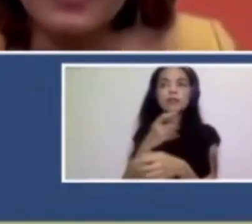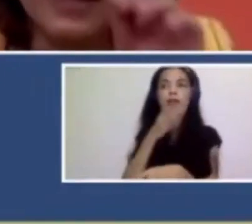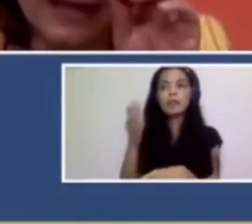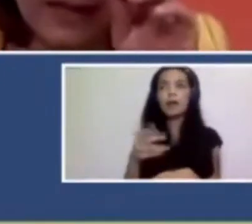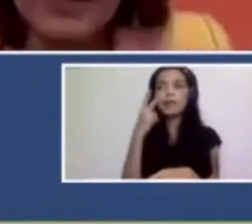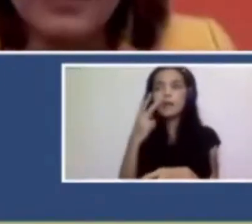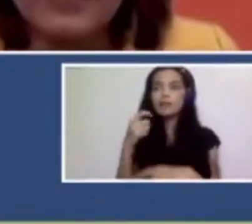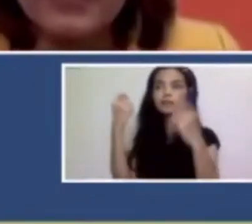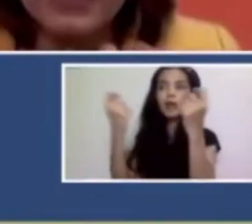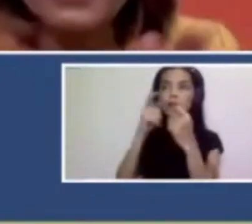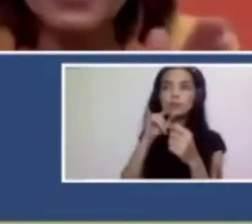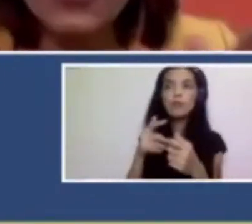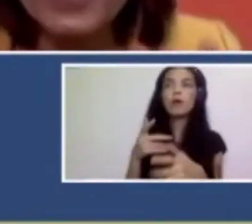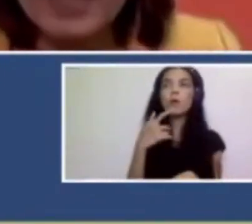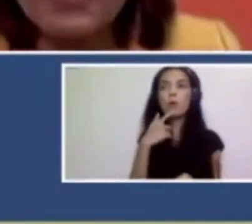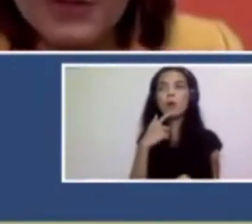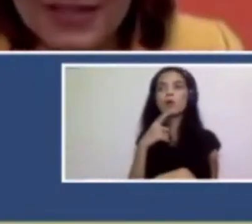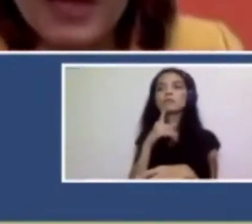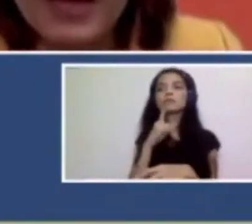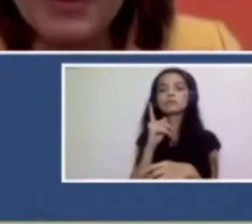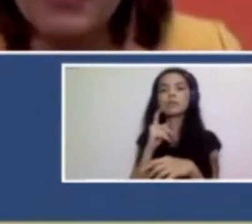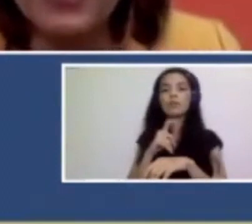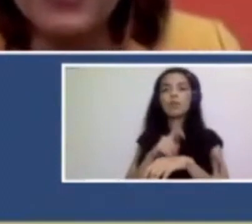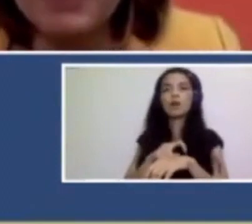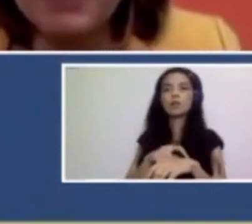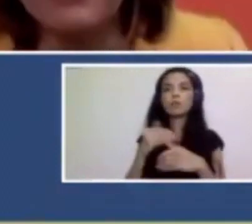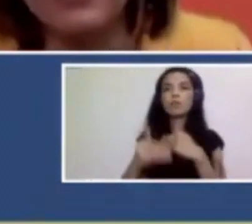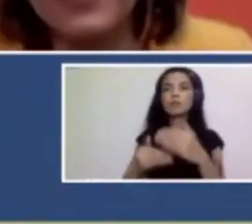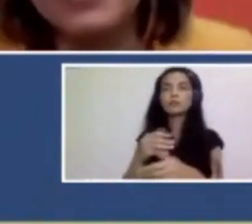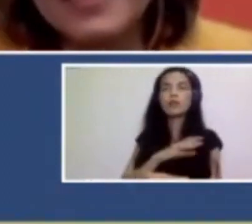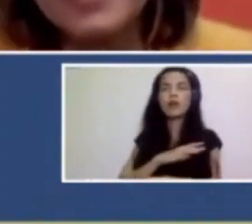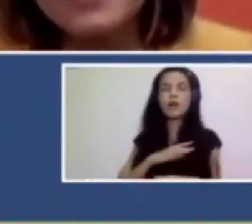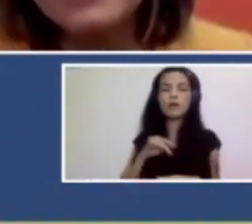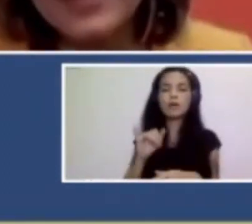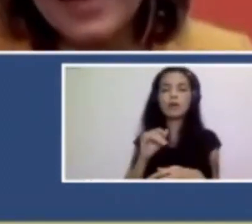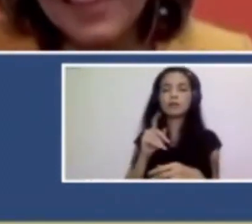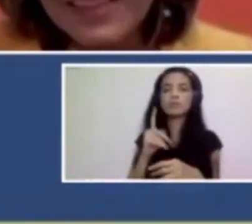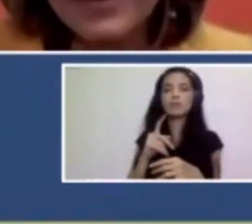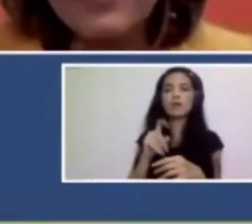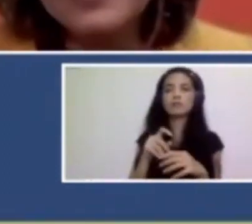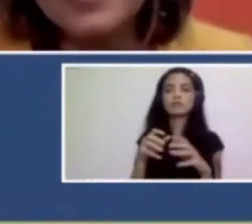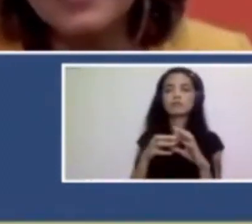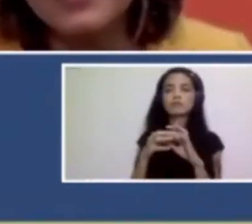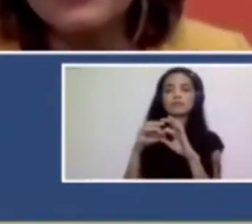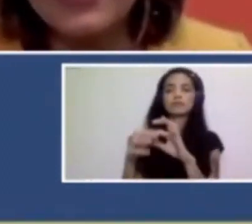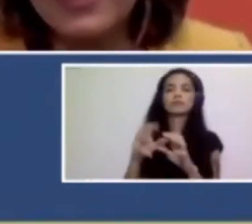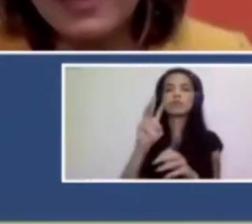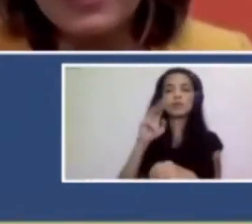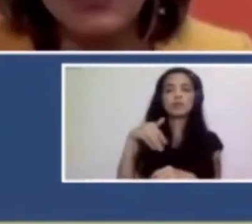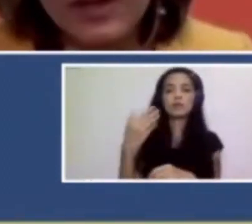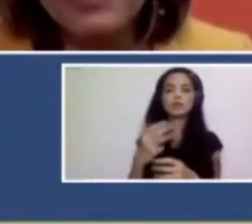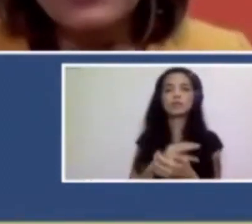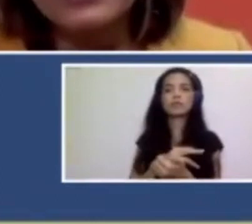like it was a long time process. We have been working on this project for 3 years. So like the ethnographic study, it took like